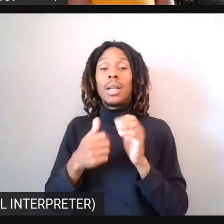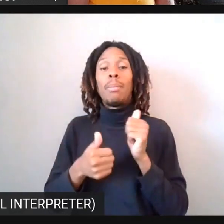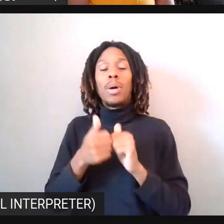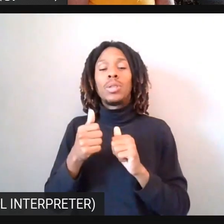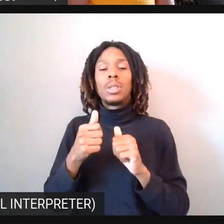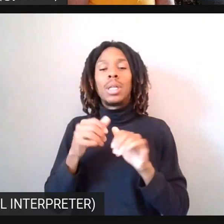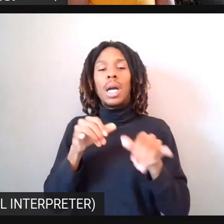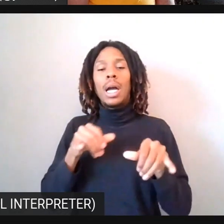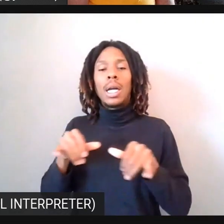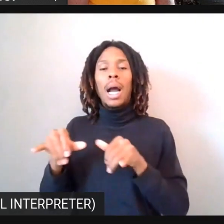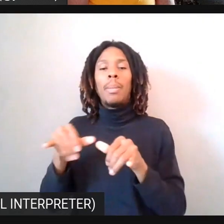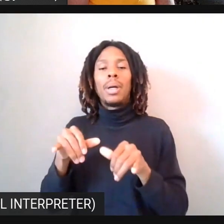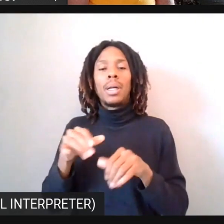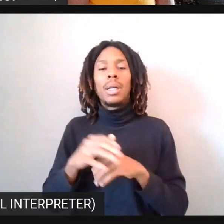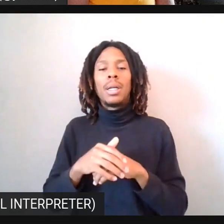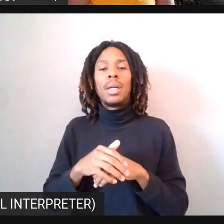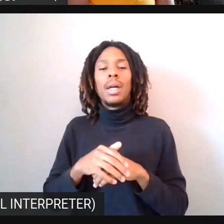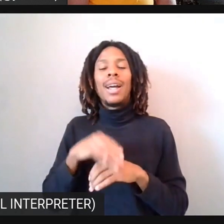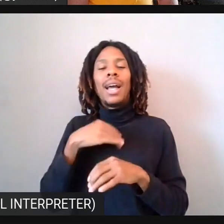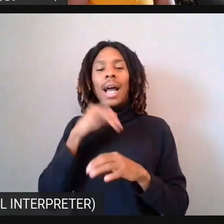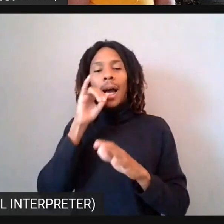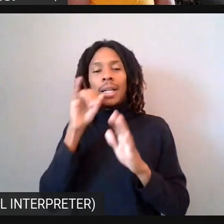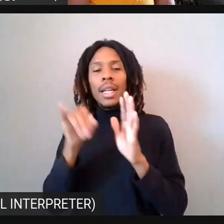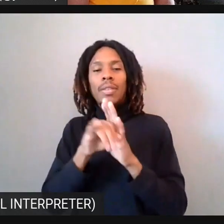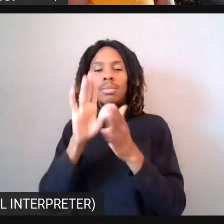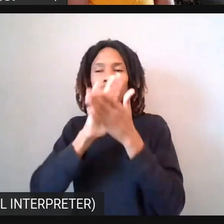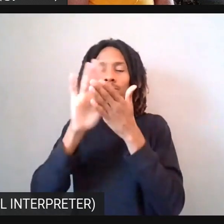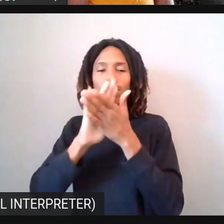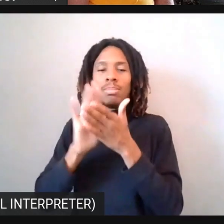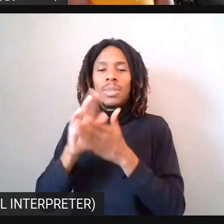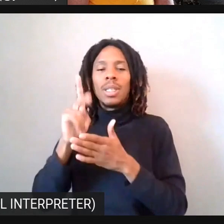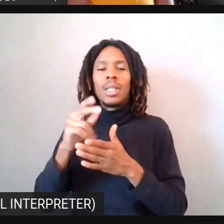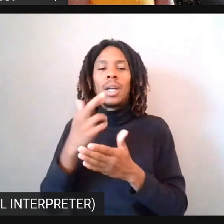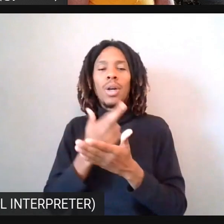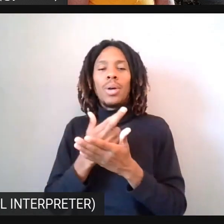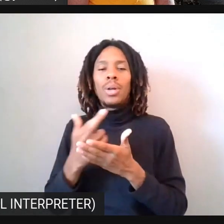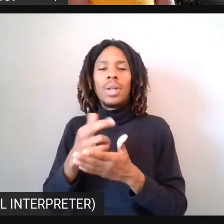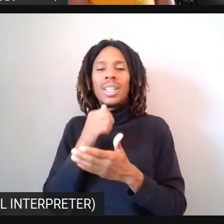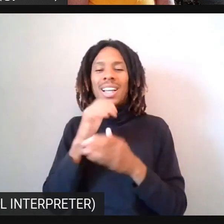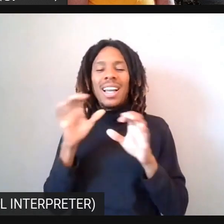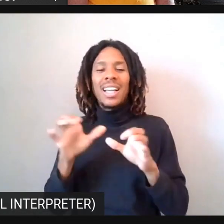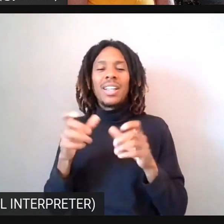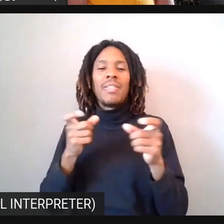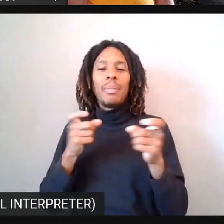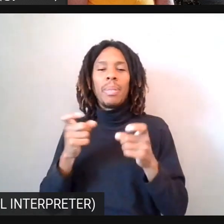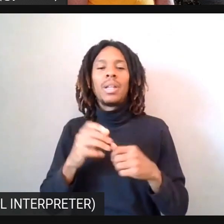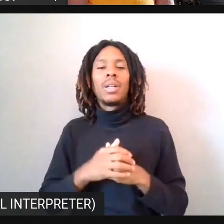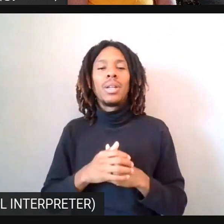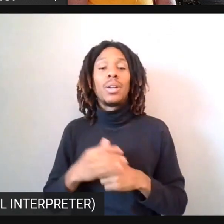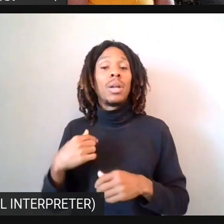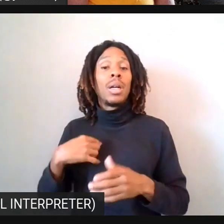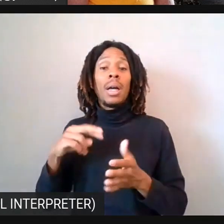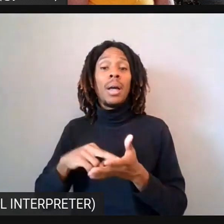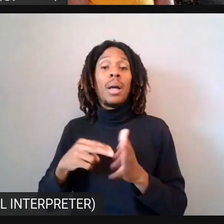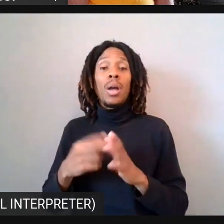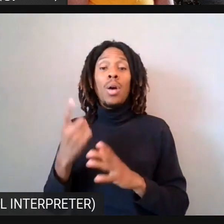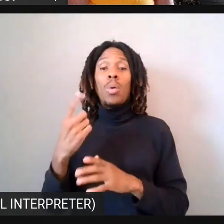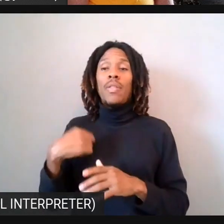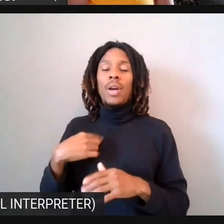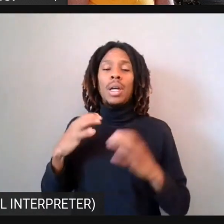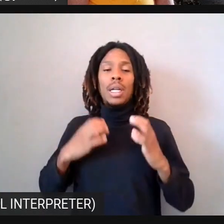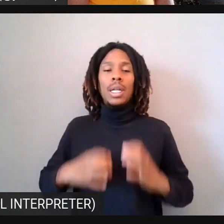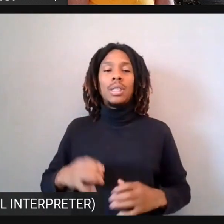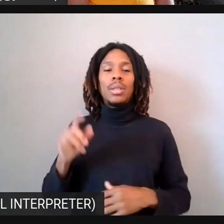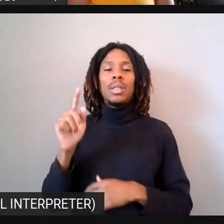we hear is identifying and cleaning up resources that are not actively managed. What we mean by that, in fact, one of our customers,